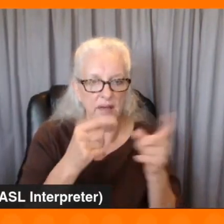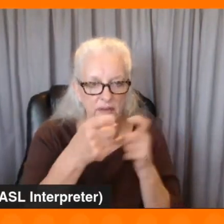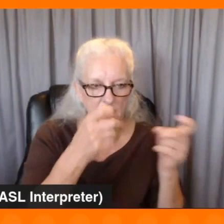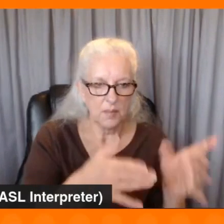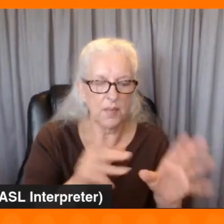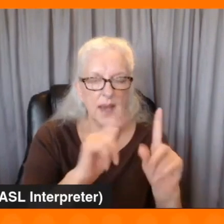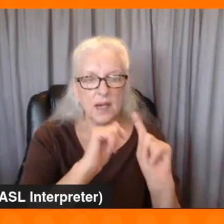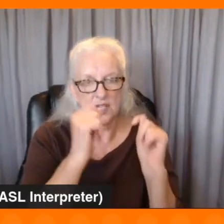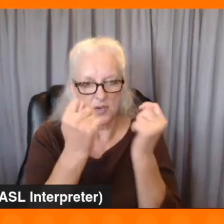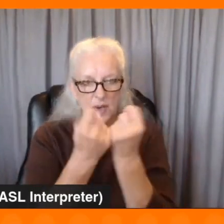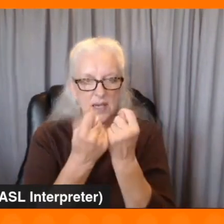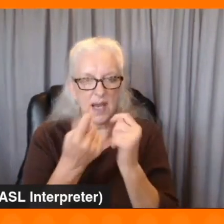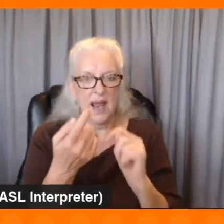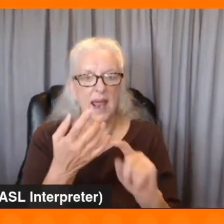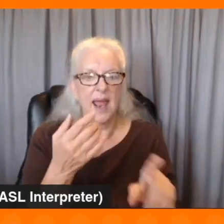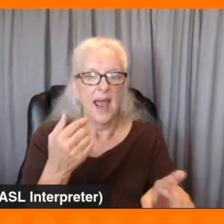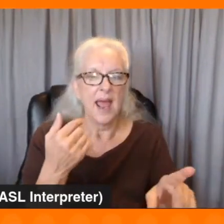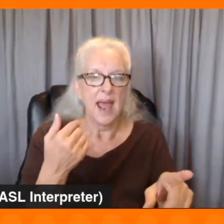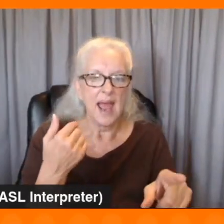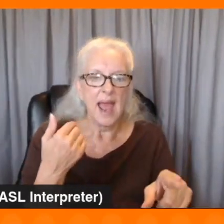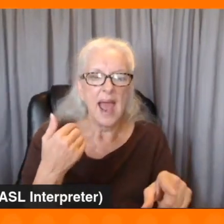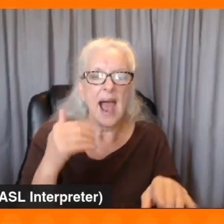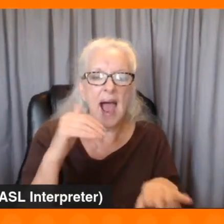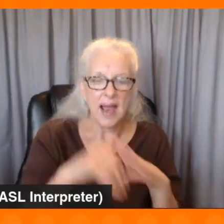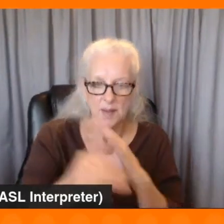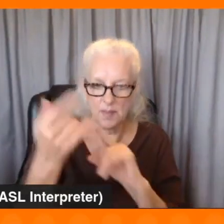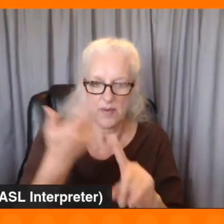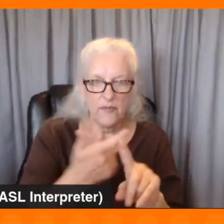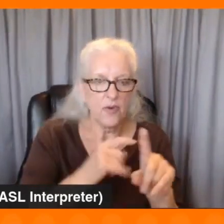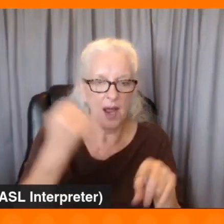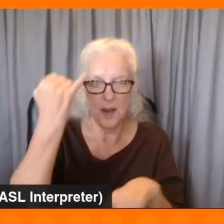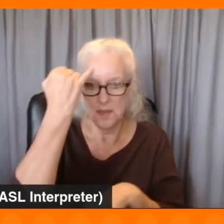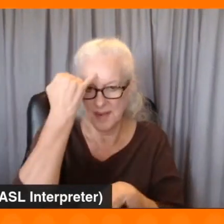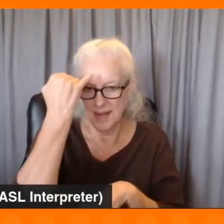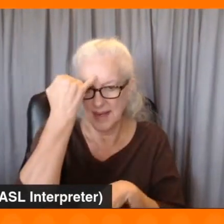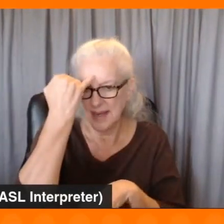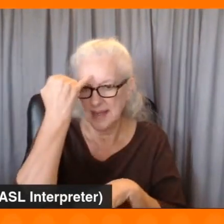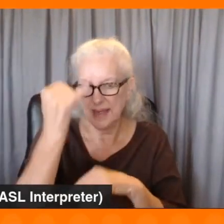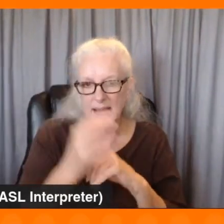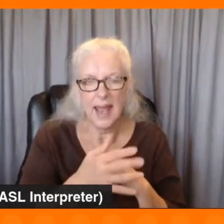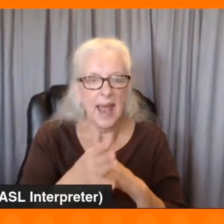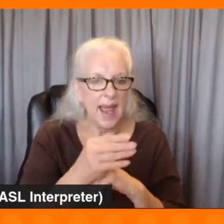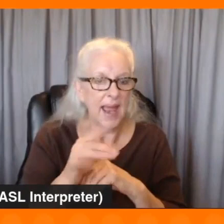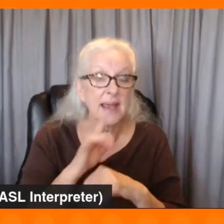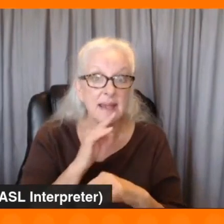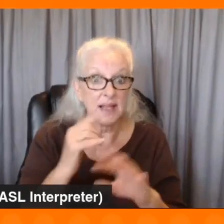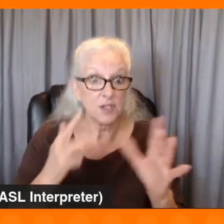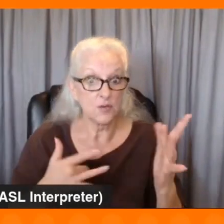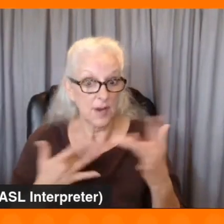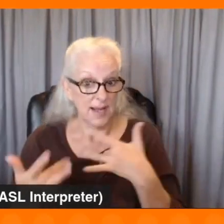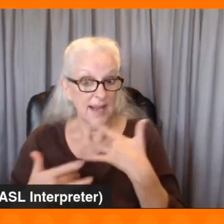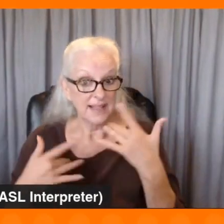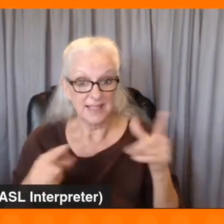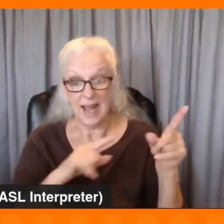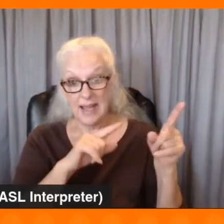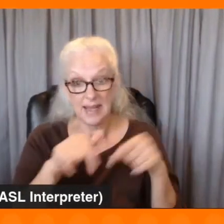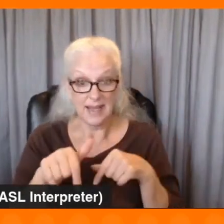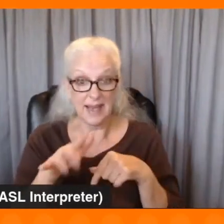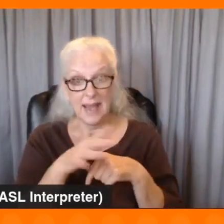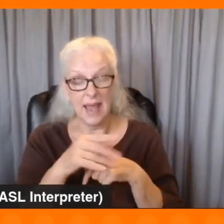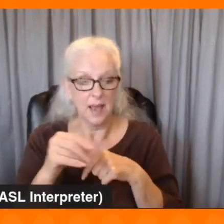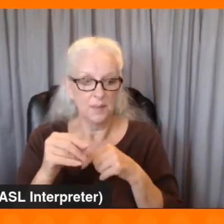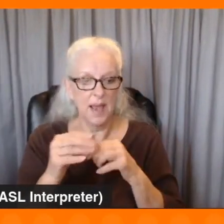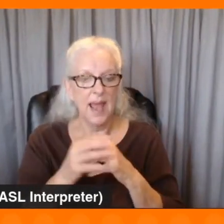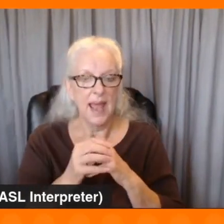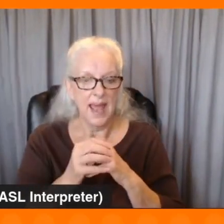based all the way in Bangalore in India. And it's really exciting to be here. And I'm particularly